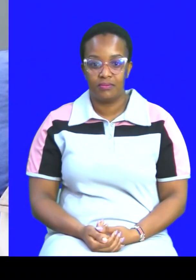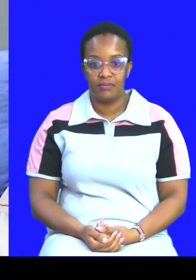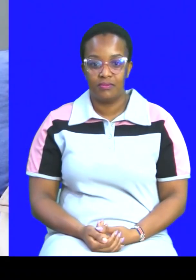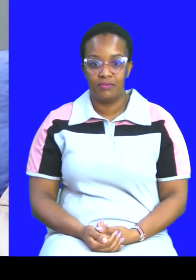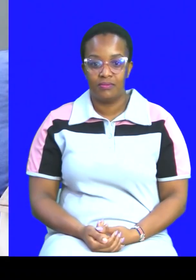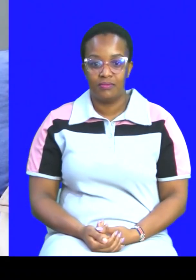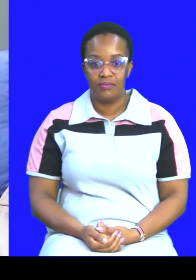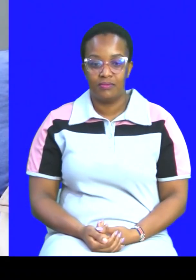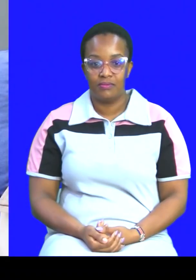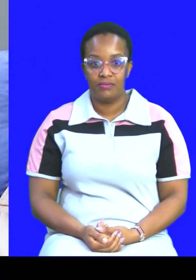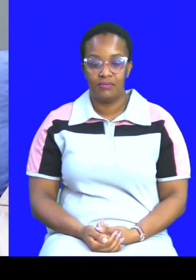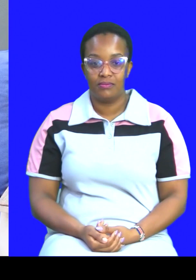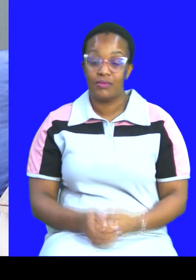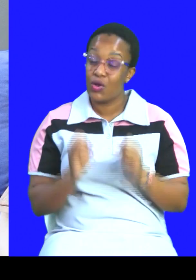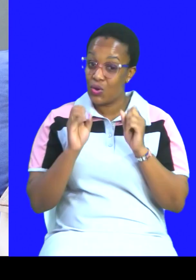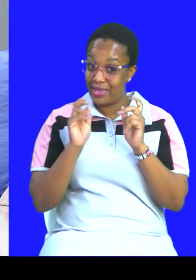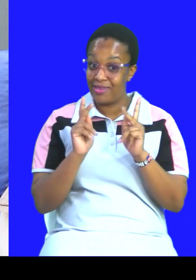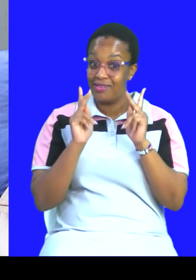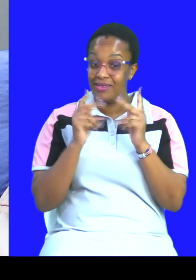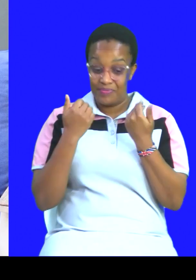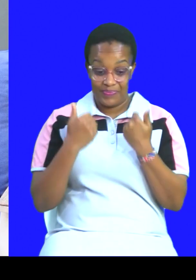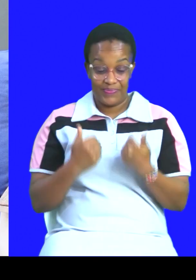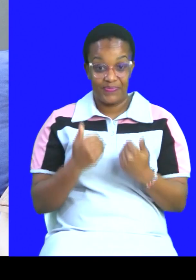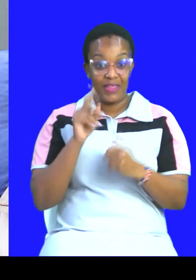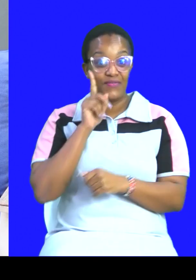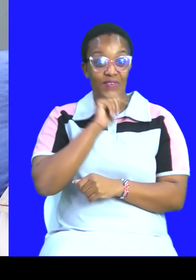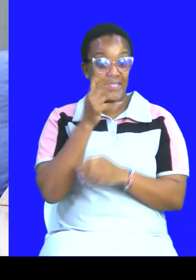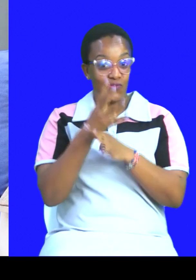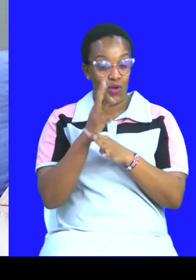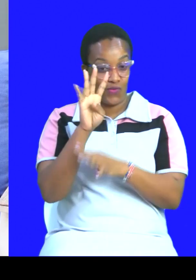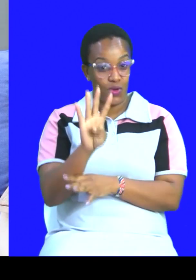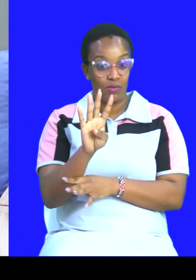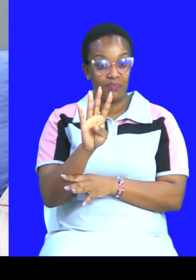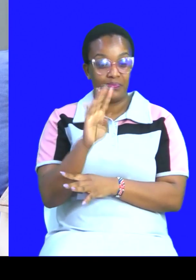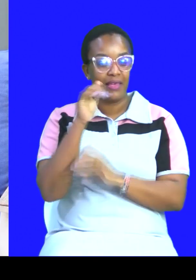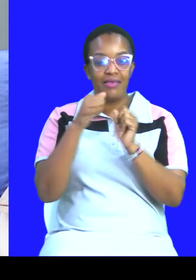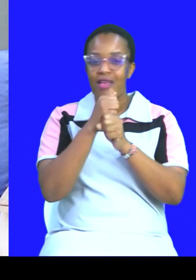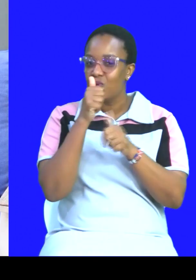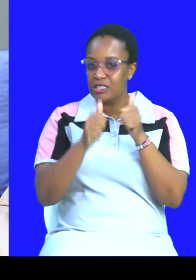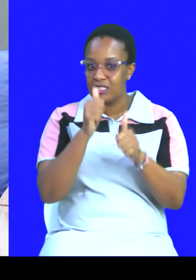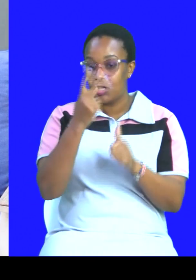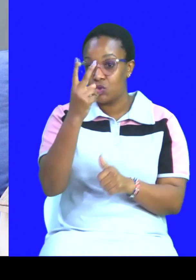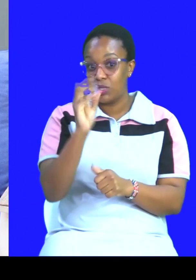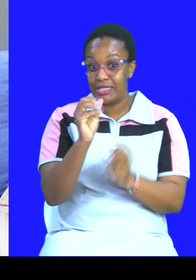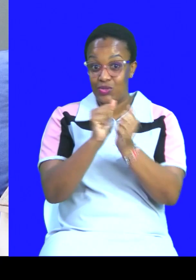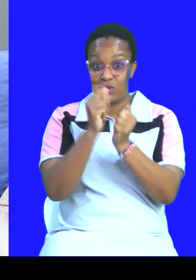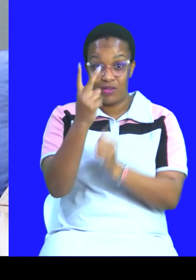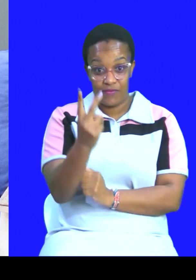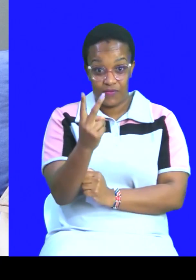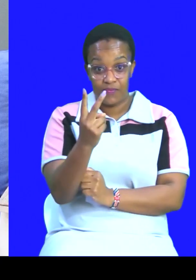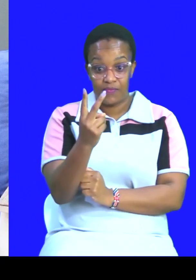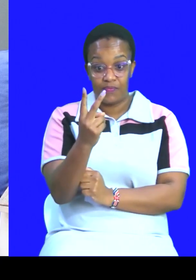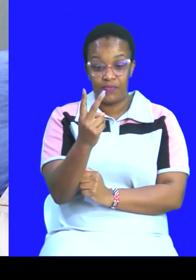Okay. I finished Form 4 the year 2012. I stayed